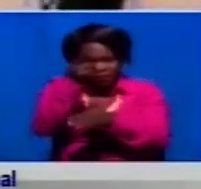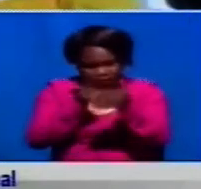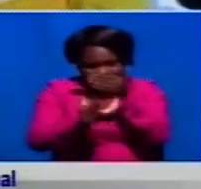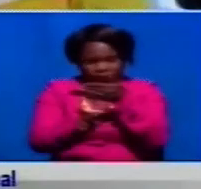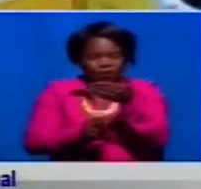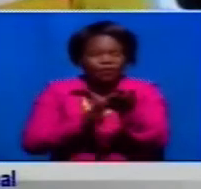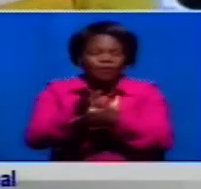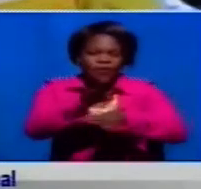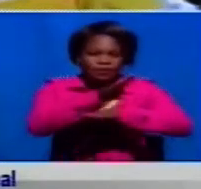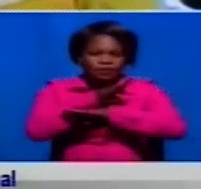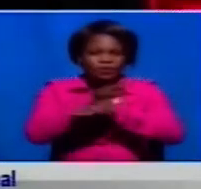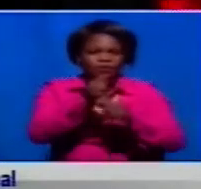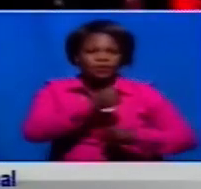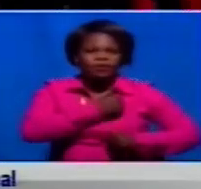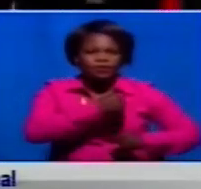Army.